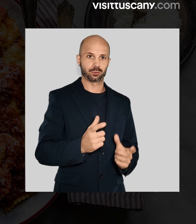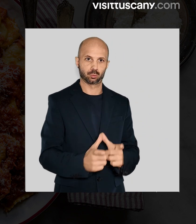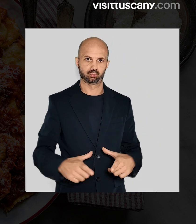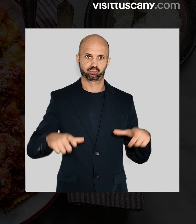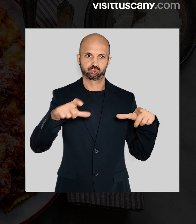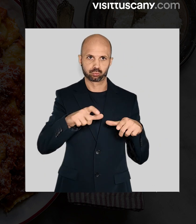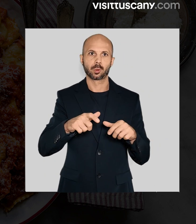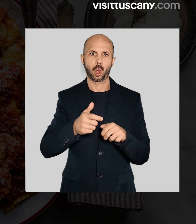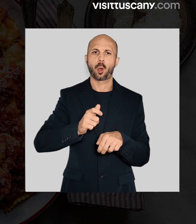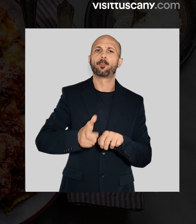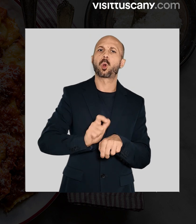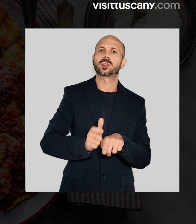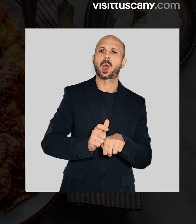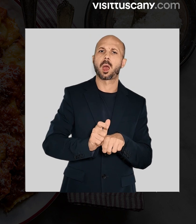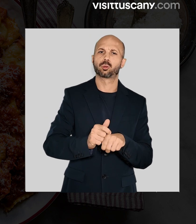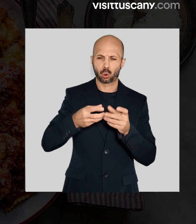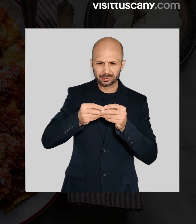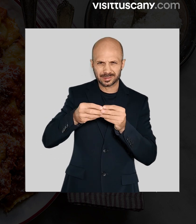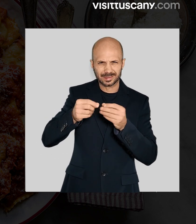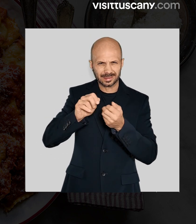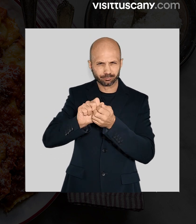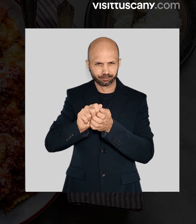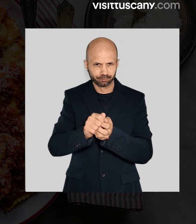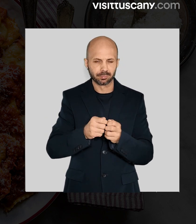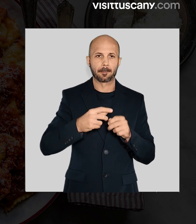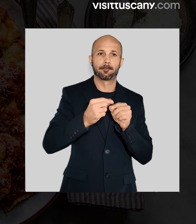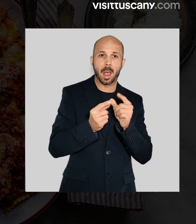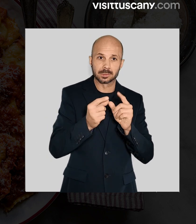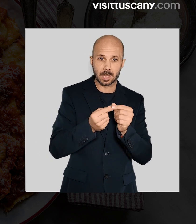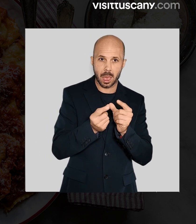While the pasta is resting, make the filling.